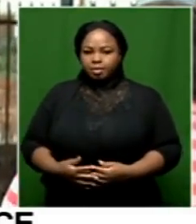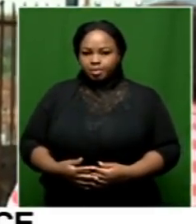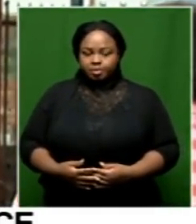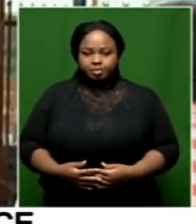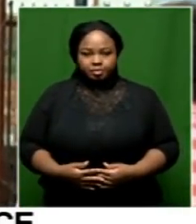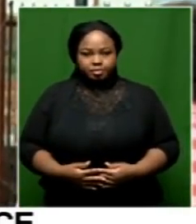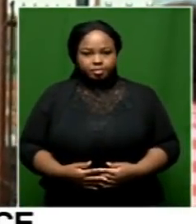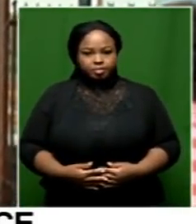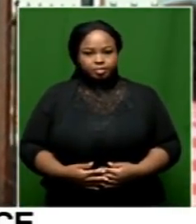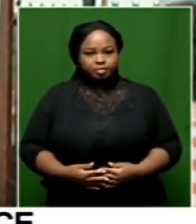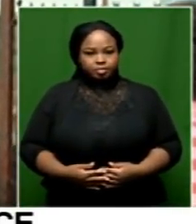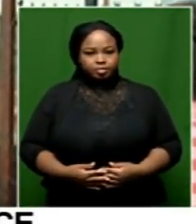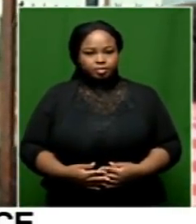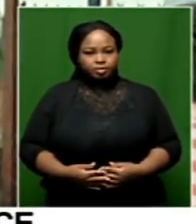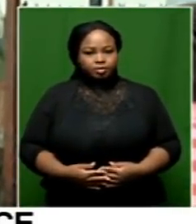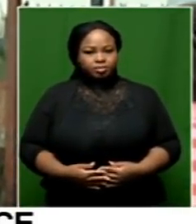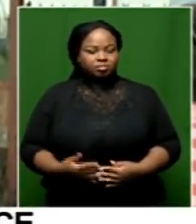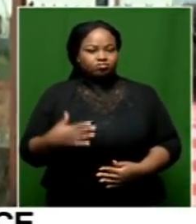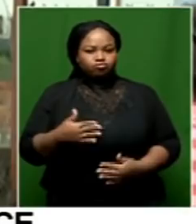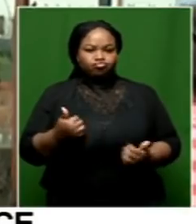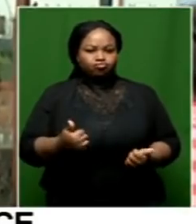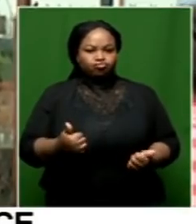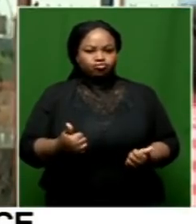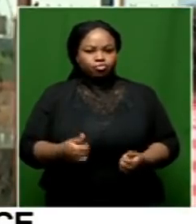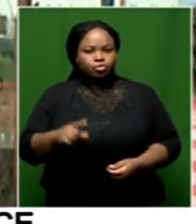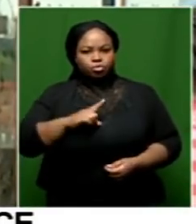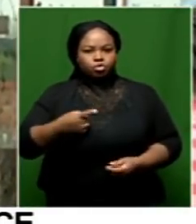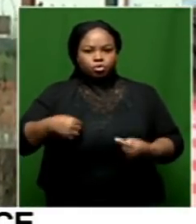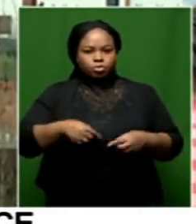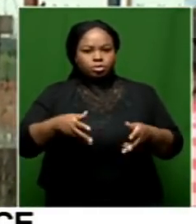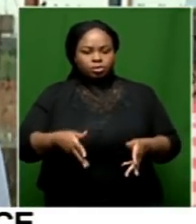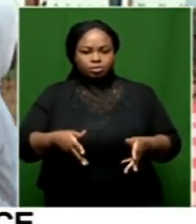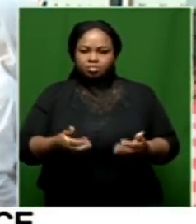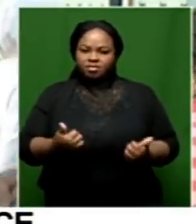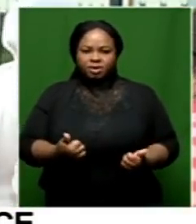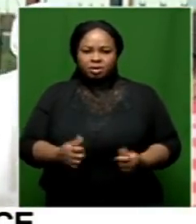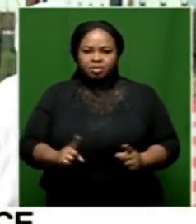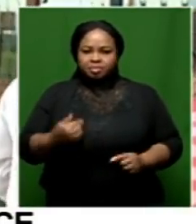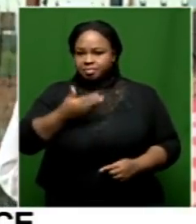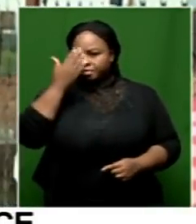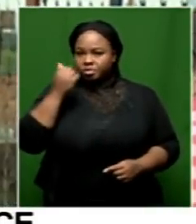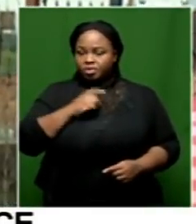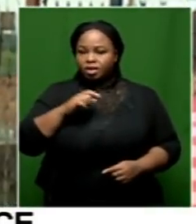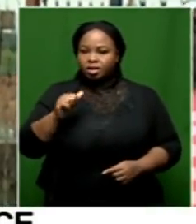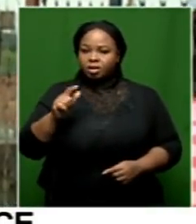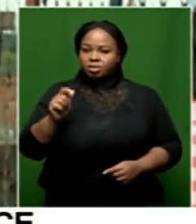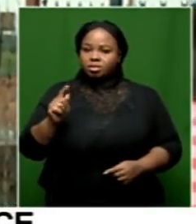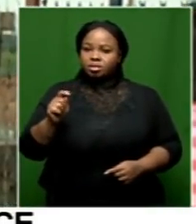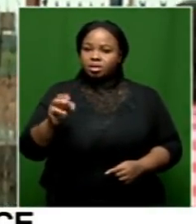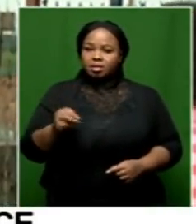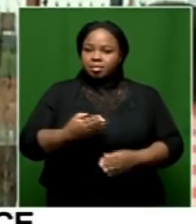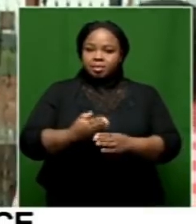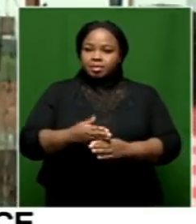tomorrow? In ele hantle kore re hantle, but jwale re tseo bana ba bona di ATM di sa